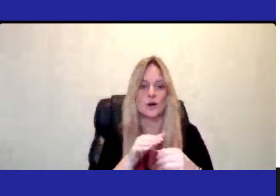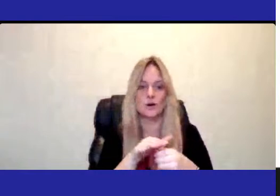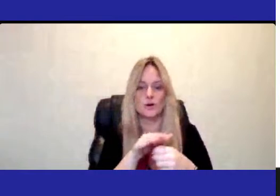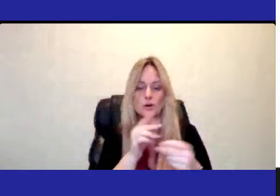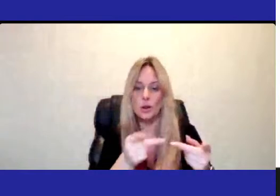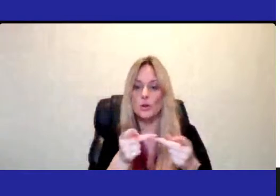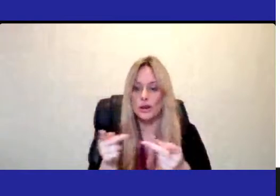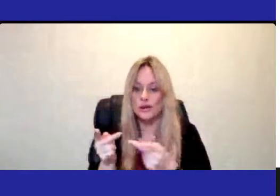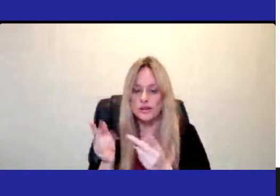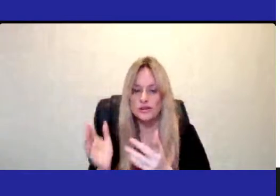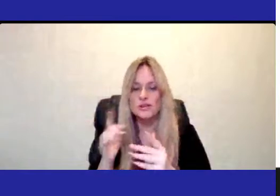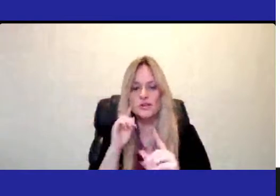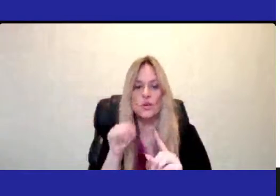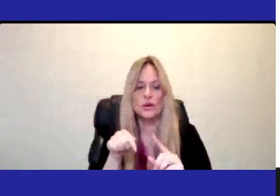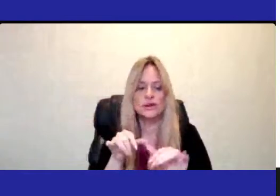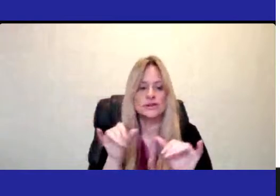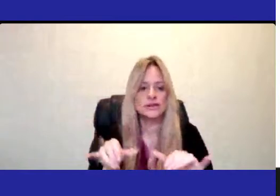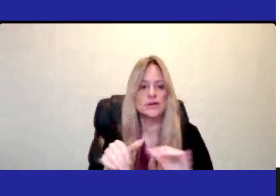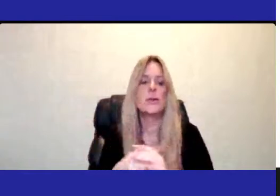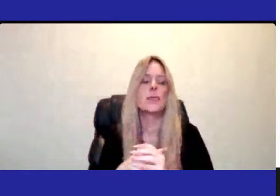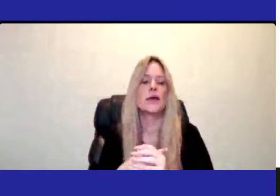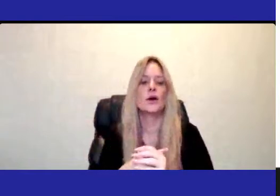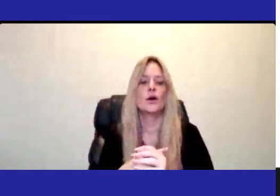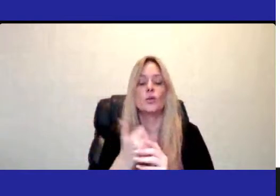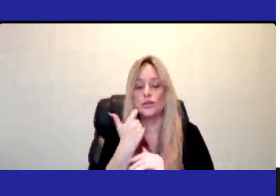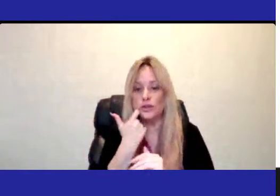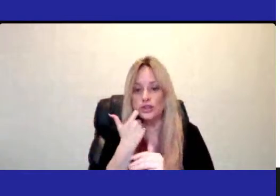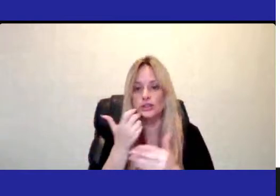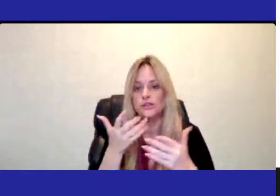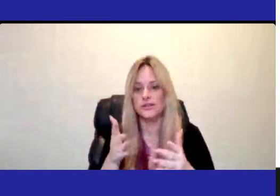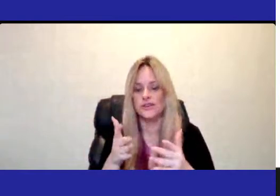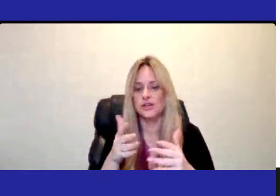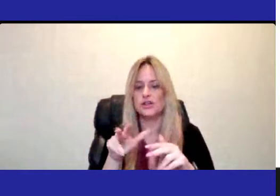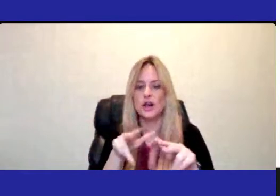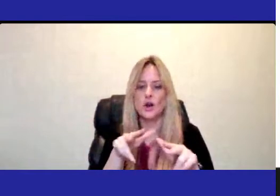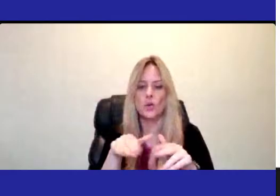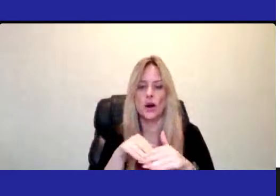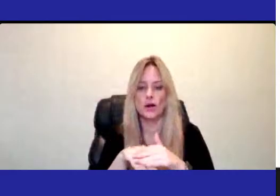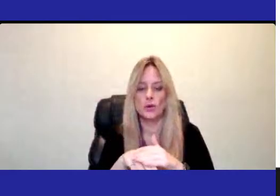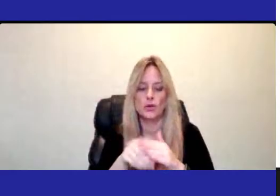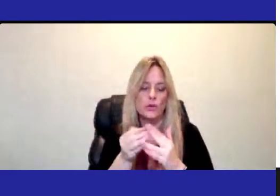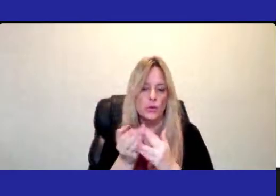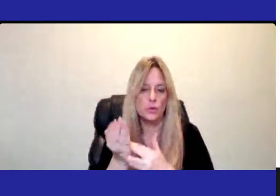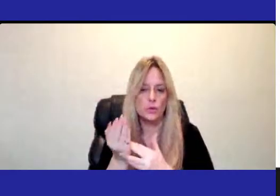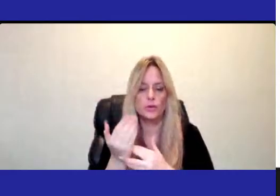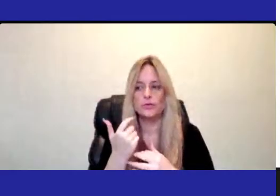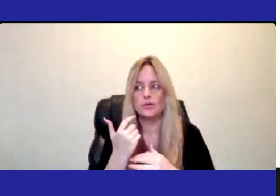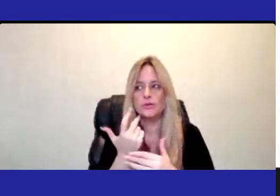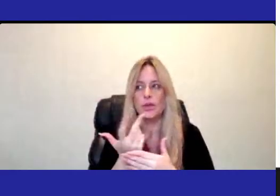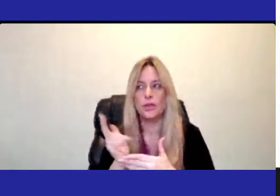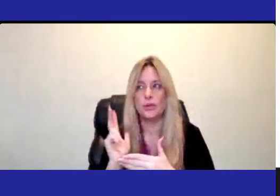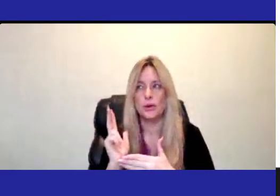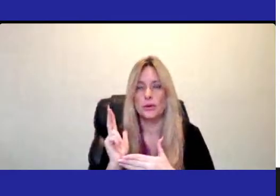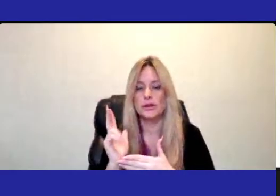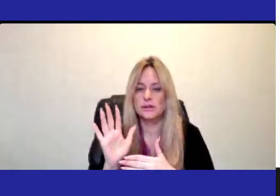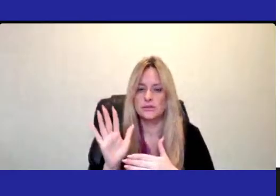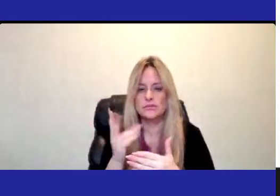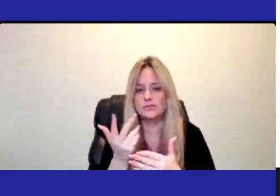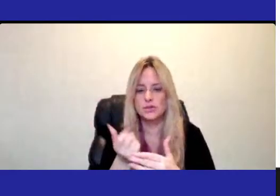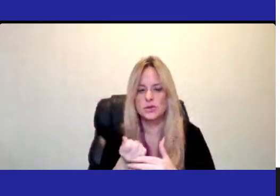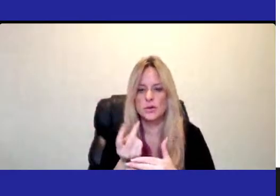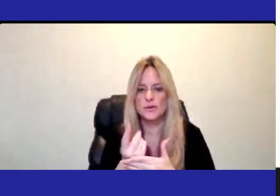this system. We just finished our walkthroughs actually 3 weeks, the past